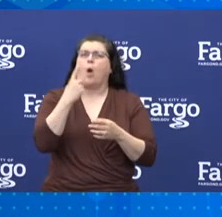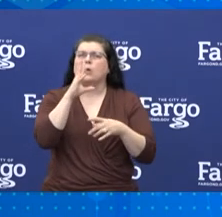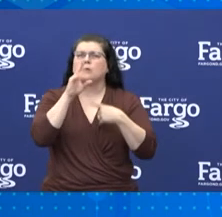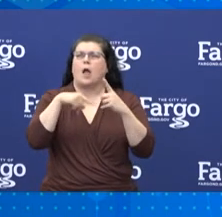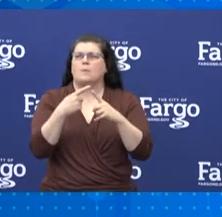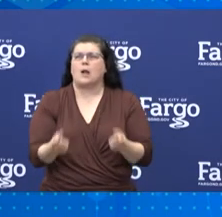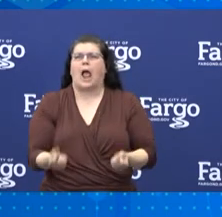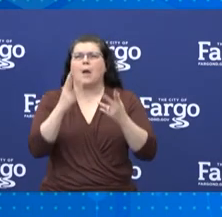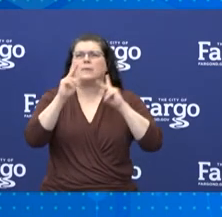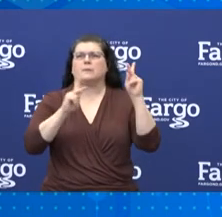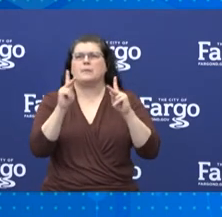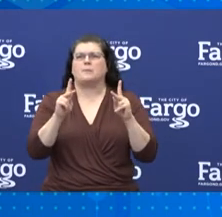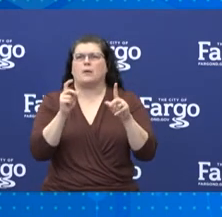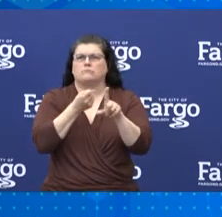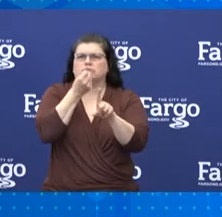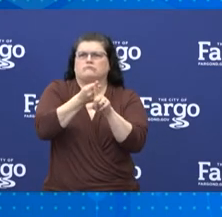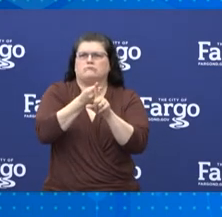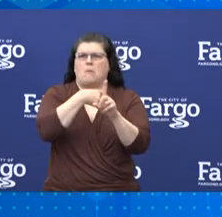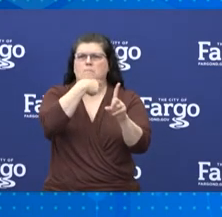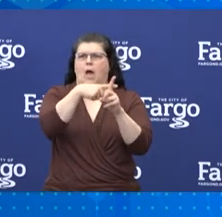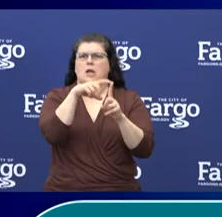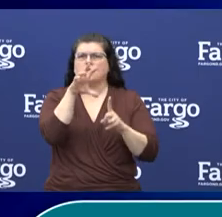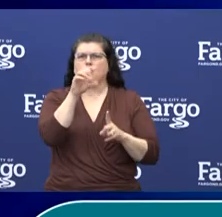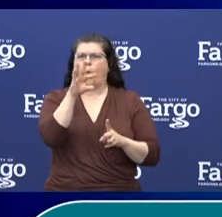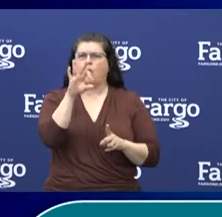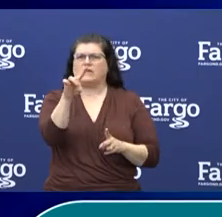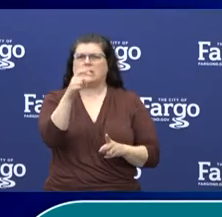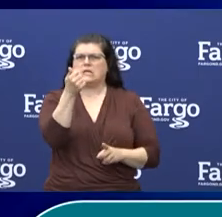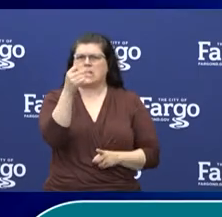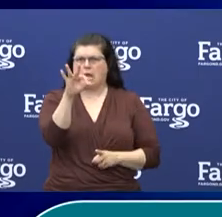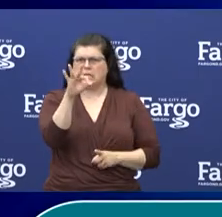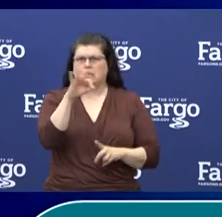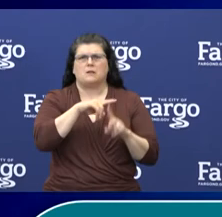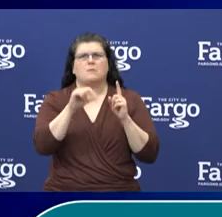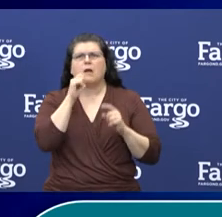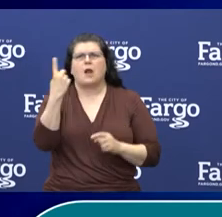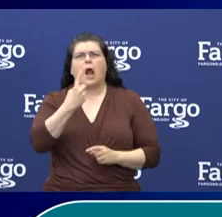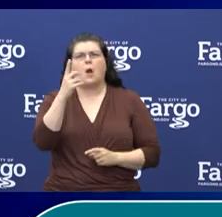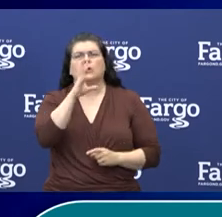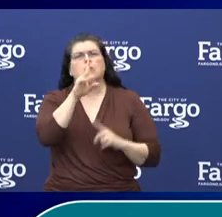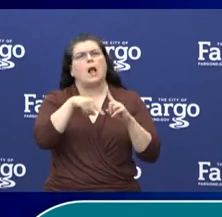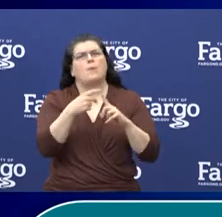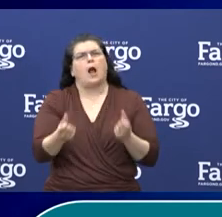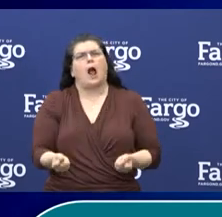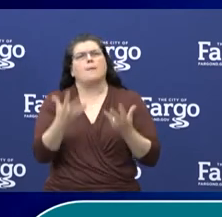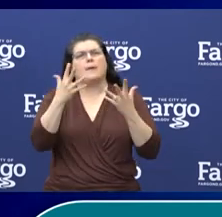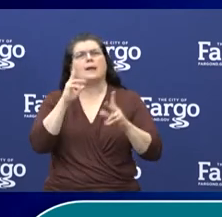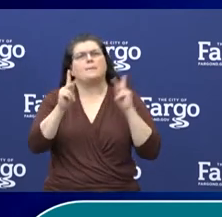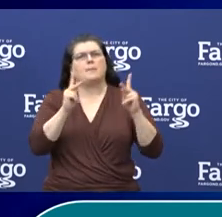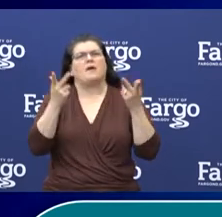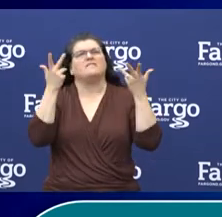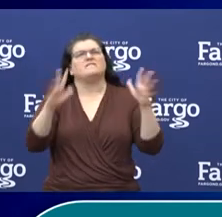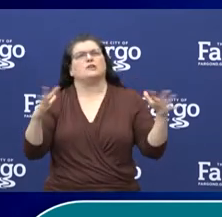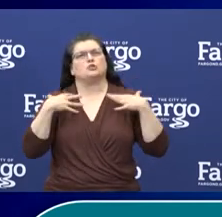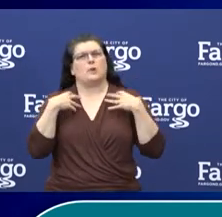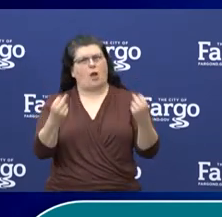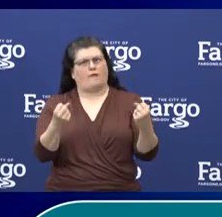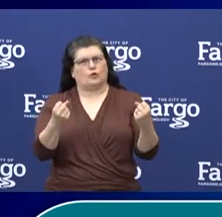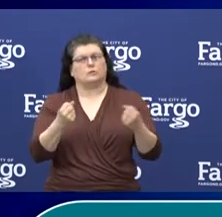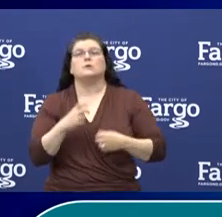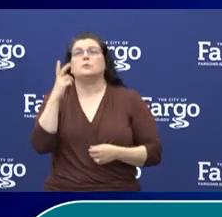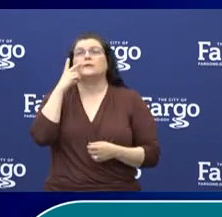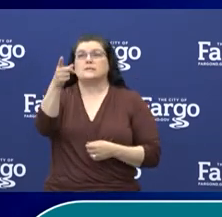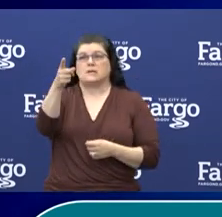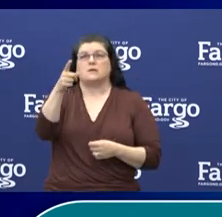are getting COVID-19, but we don't always talk about the amount of people that are recovering from it. So if you see the charts, you'll see